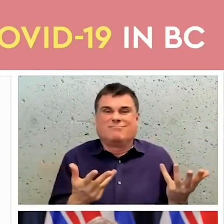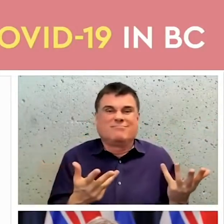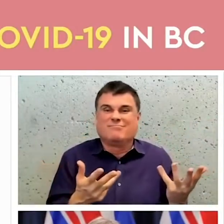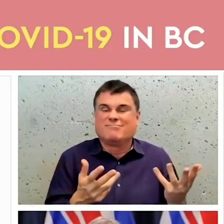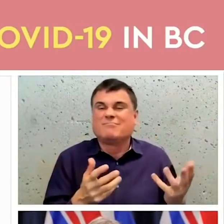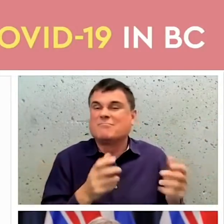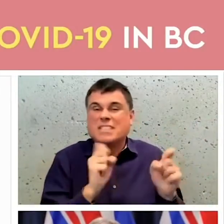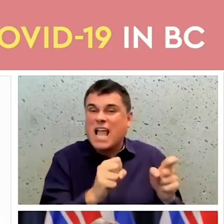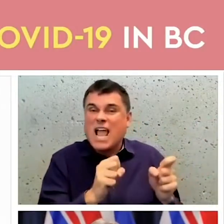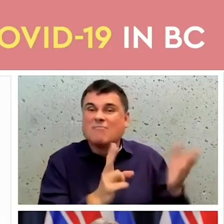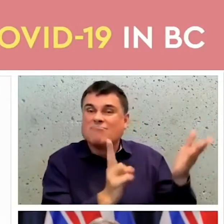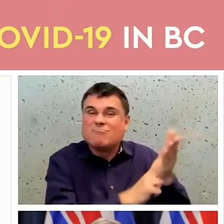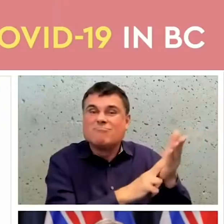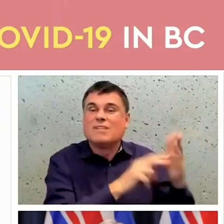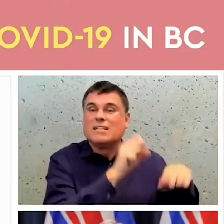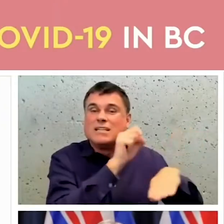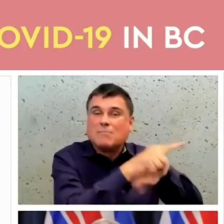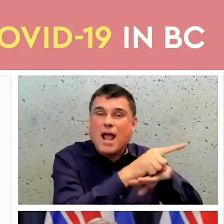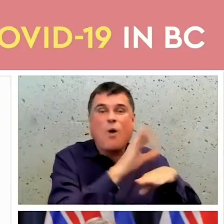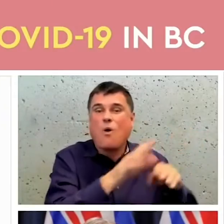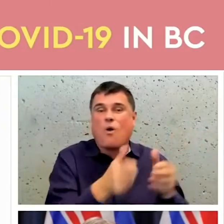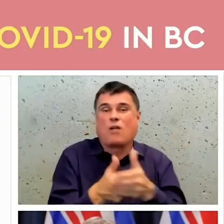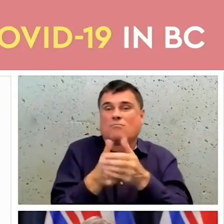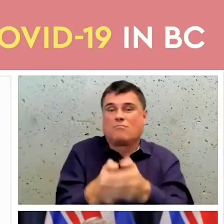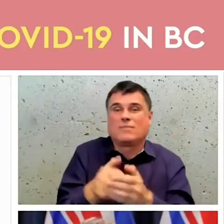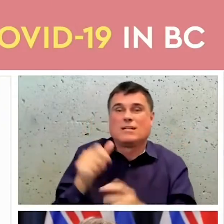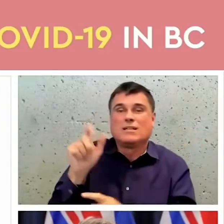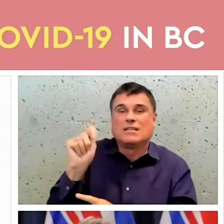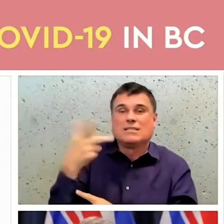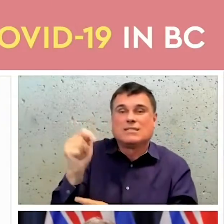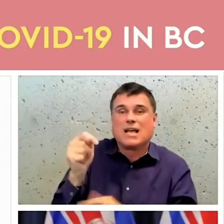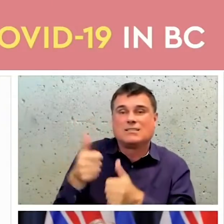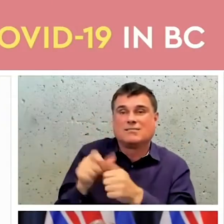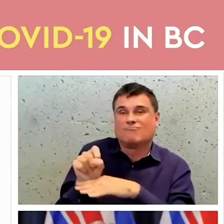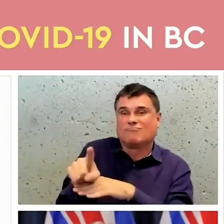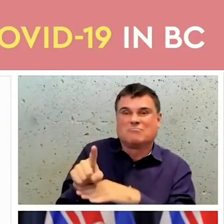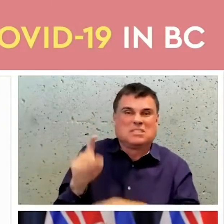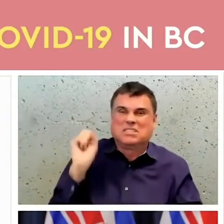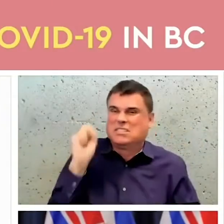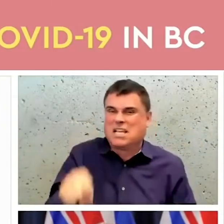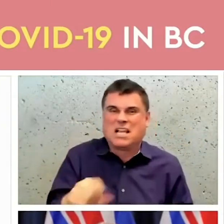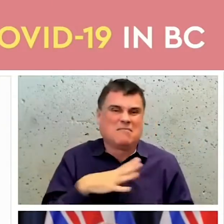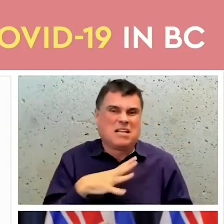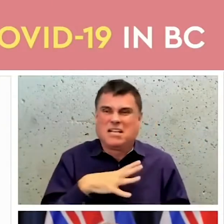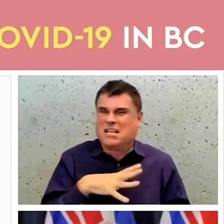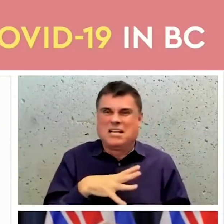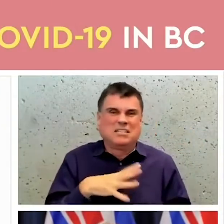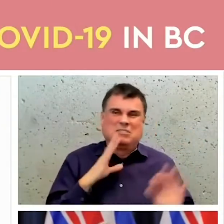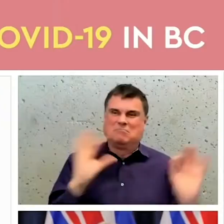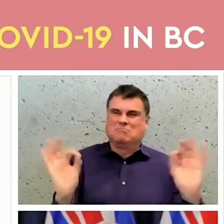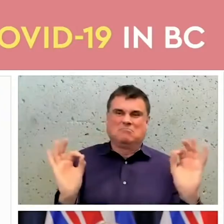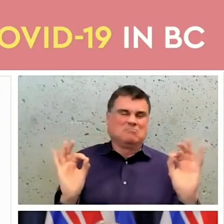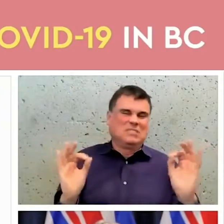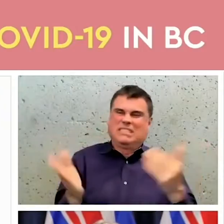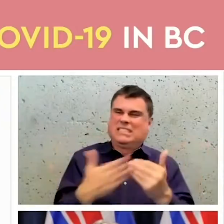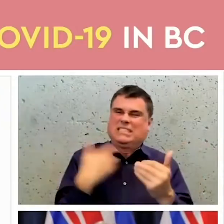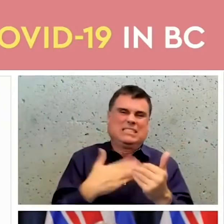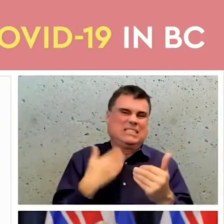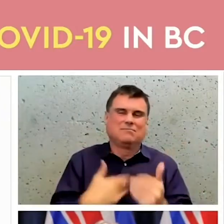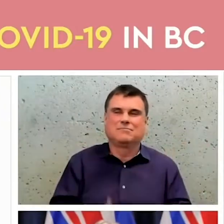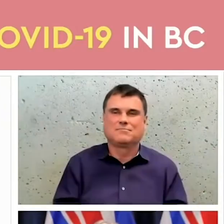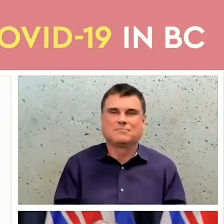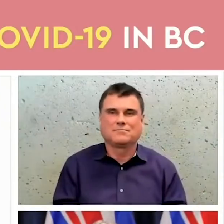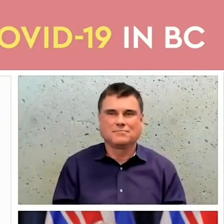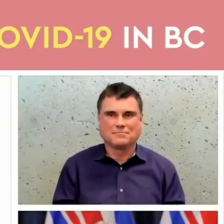book into a clinic at their convenience for their child or their children to get vaccinated. The other thing that's